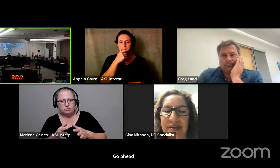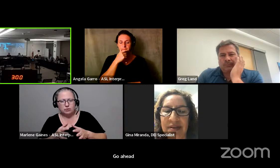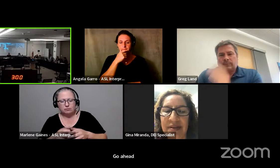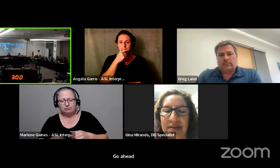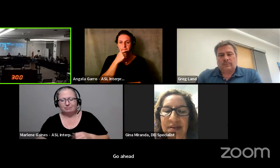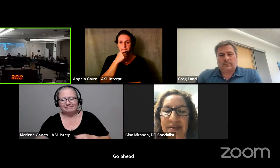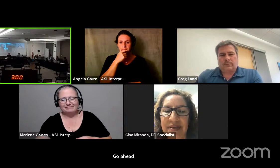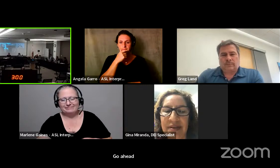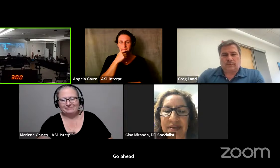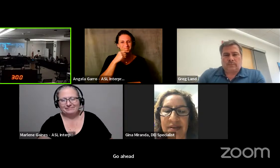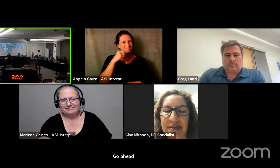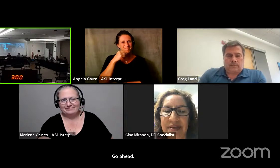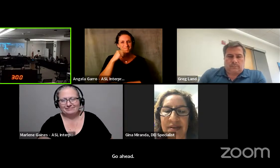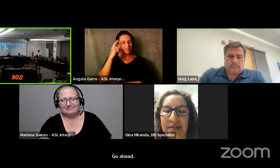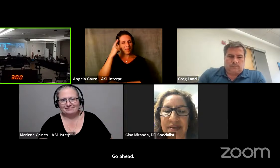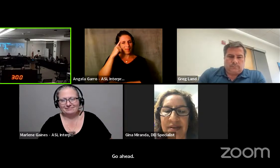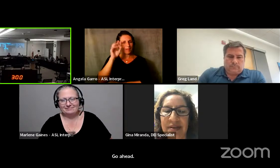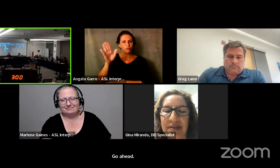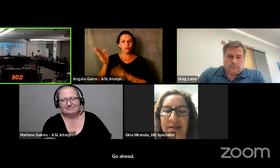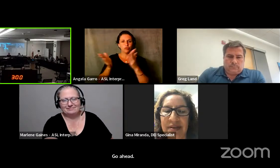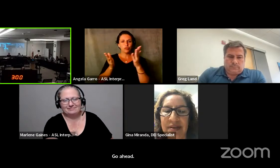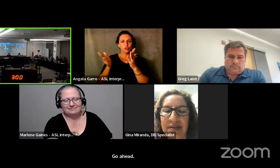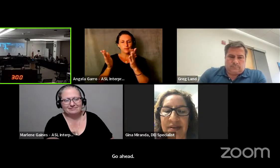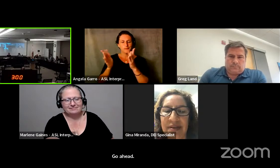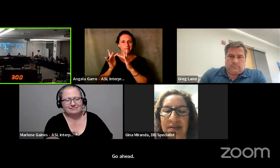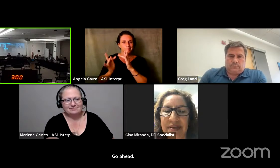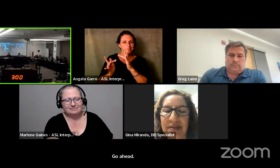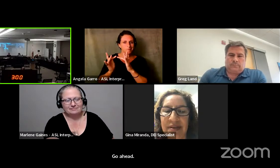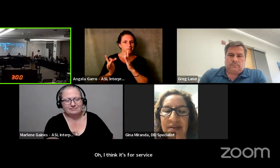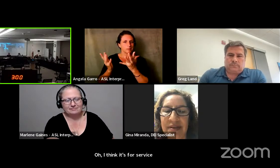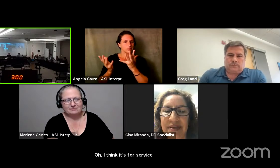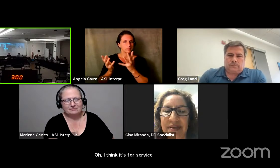Oh, I think it's her service.